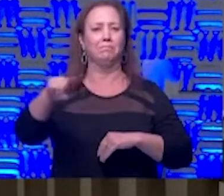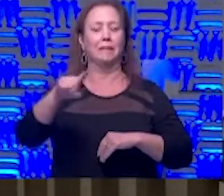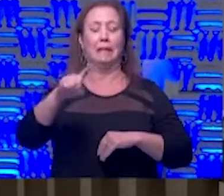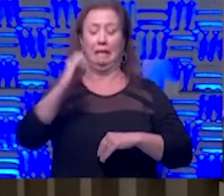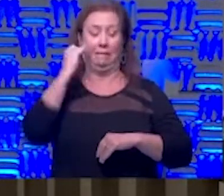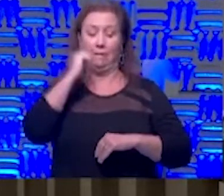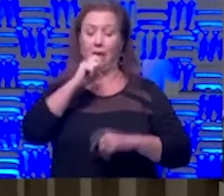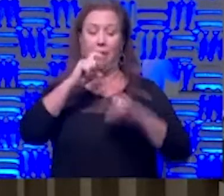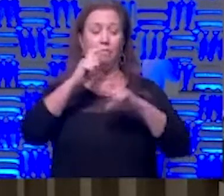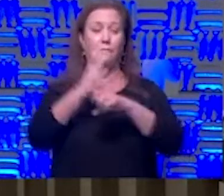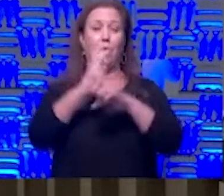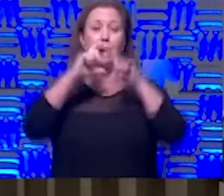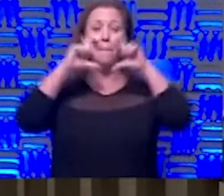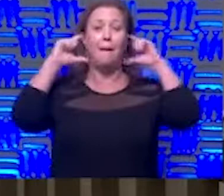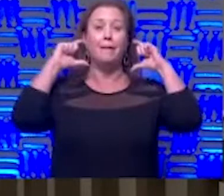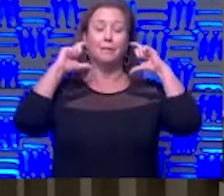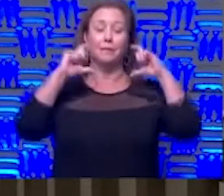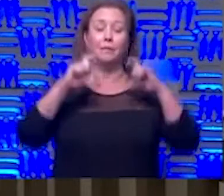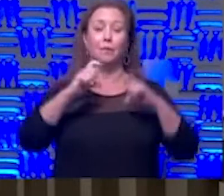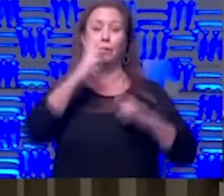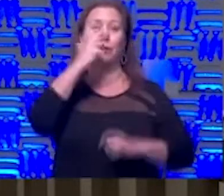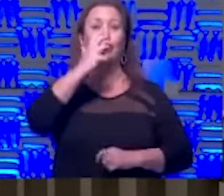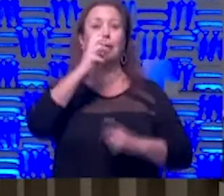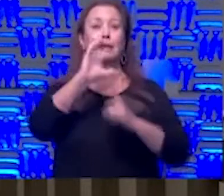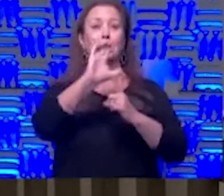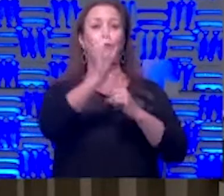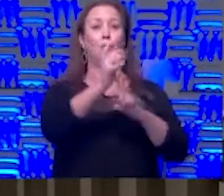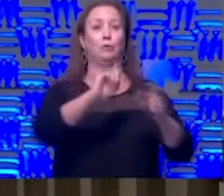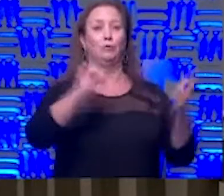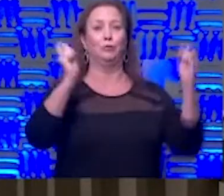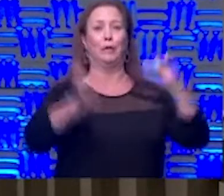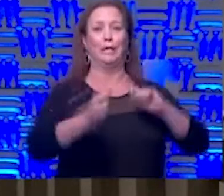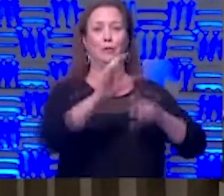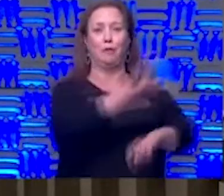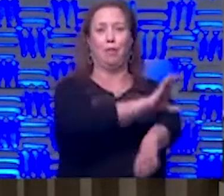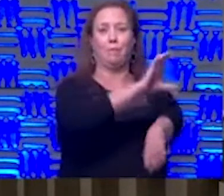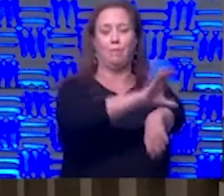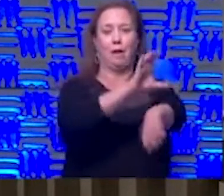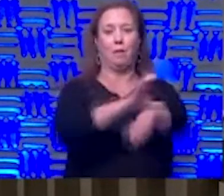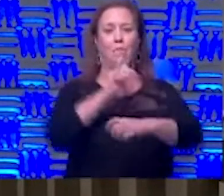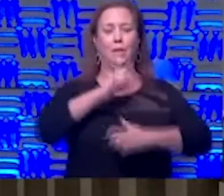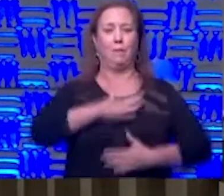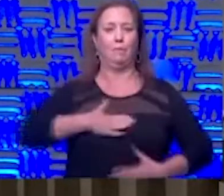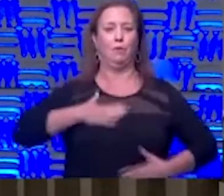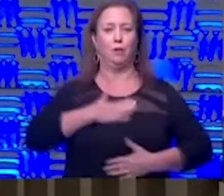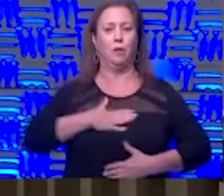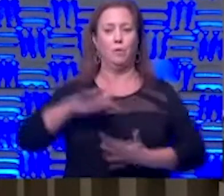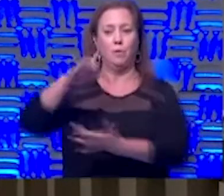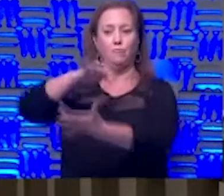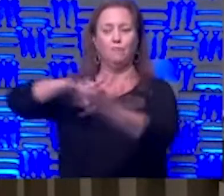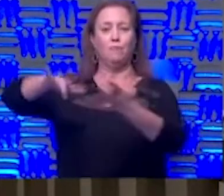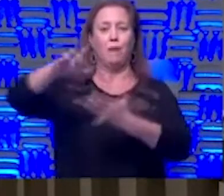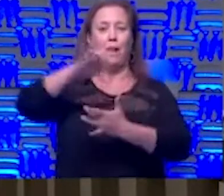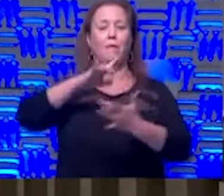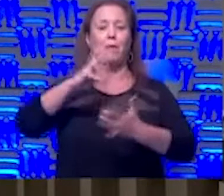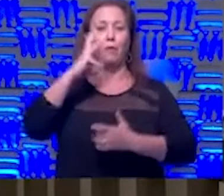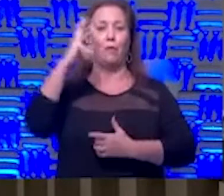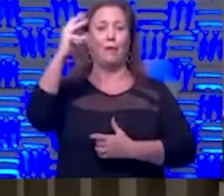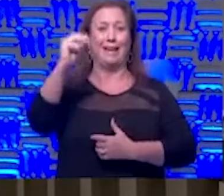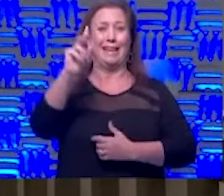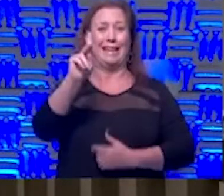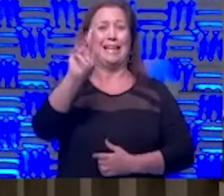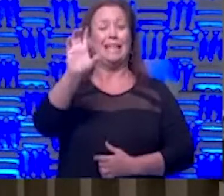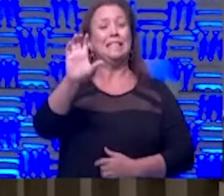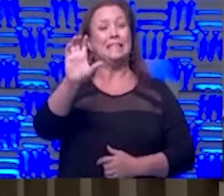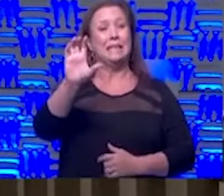they have a mask on. So that is a very good culture change here, and it's really appreciated. Certainly, whenever you travel anywhere or even going anywhere in Kansas